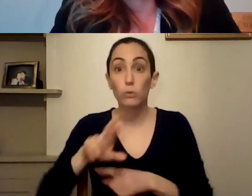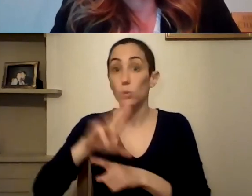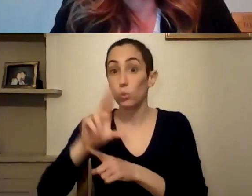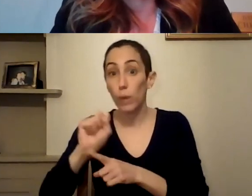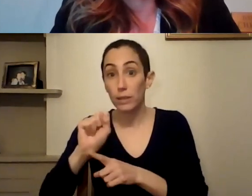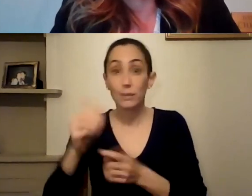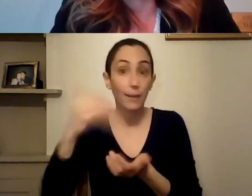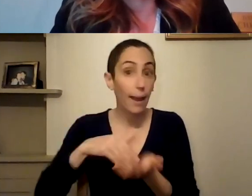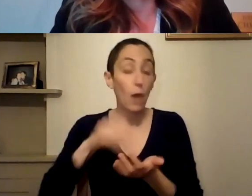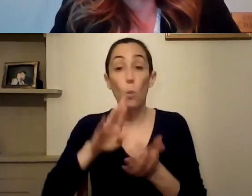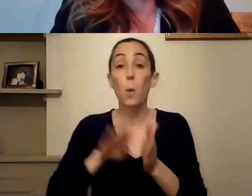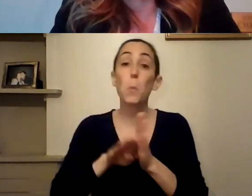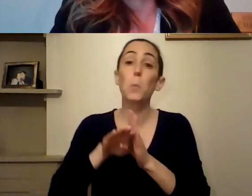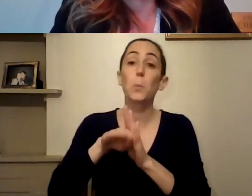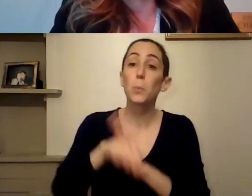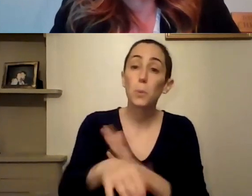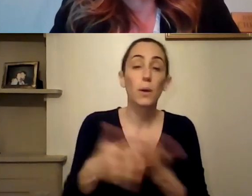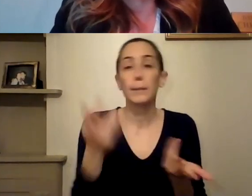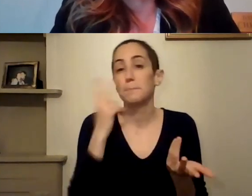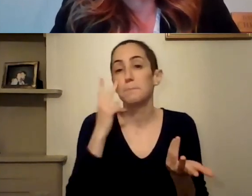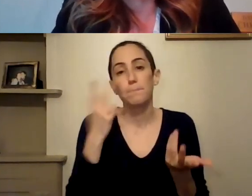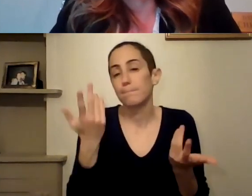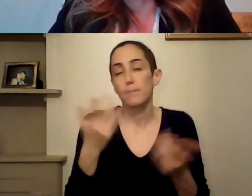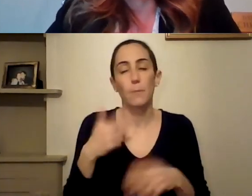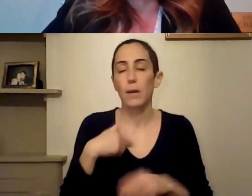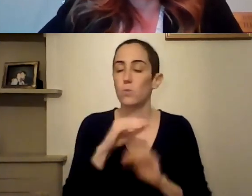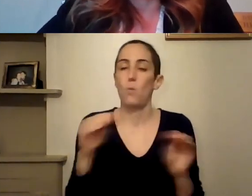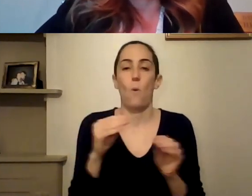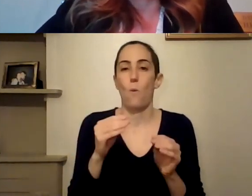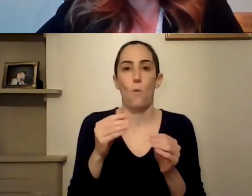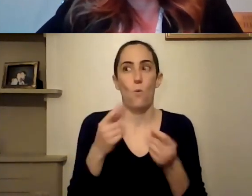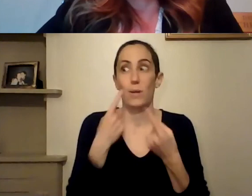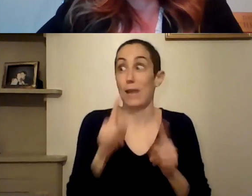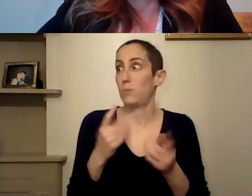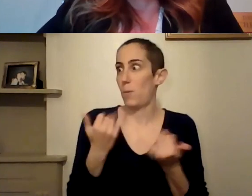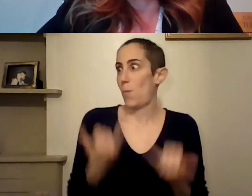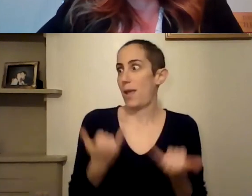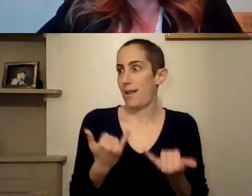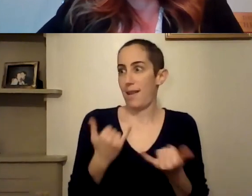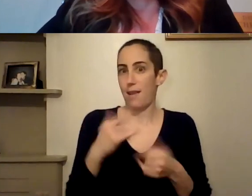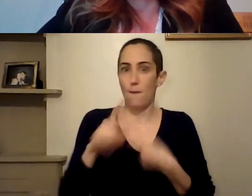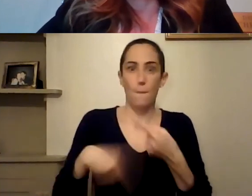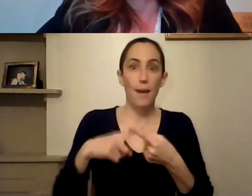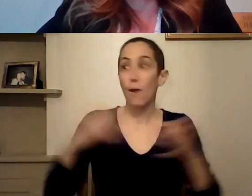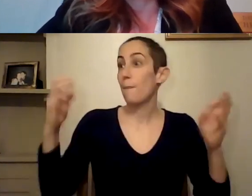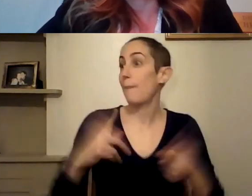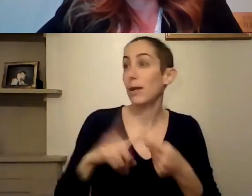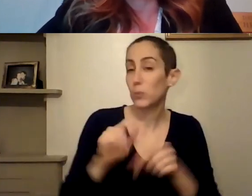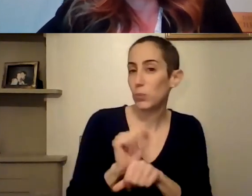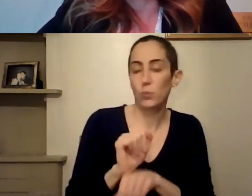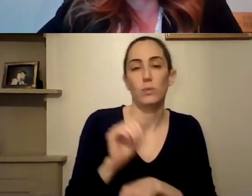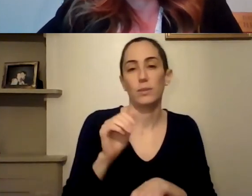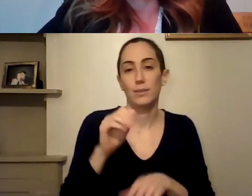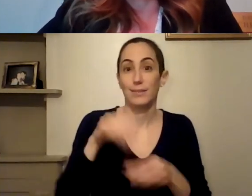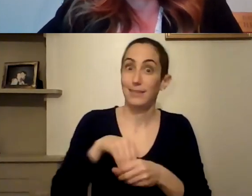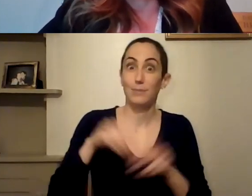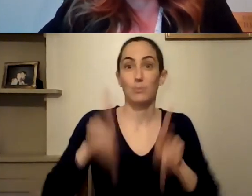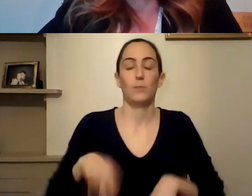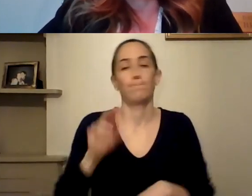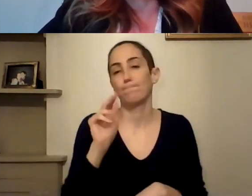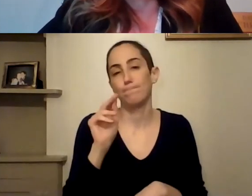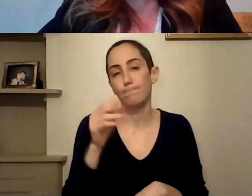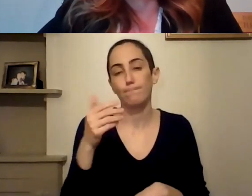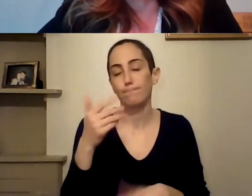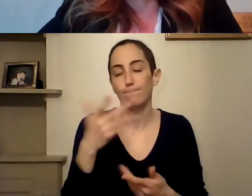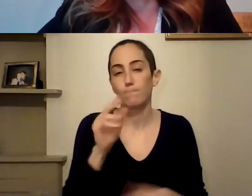come on that, but there'll be no immediate announcement for returning back to work. We have some time before we figure out when that is. So